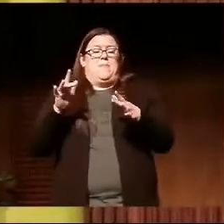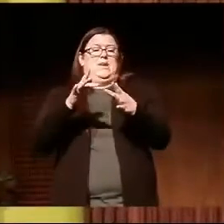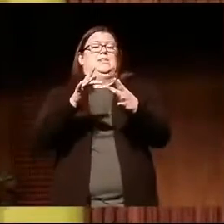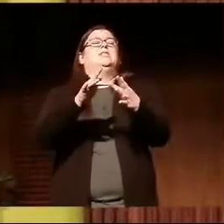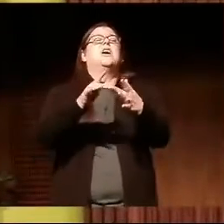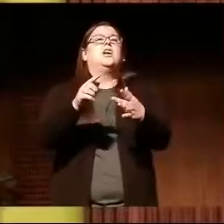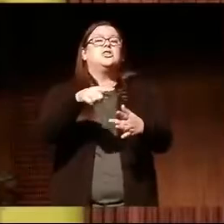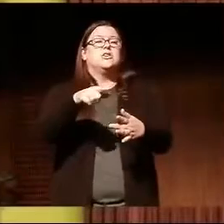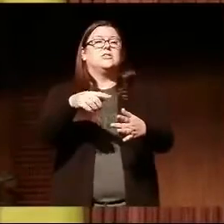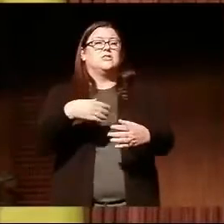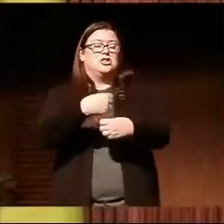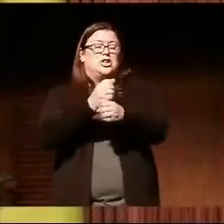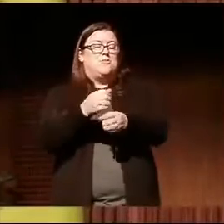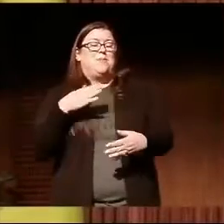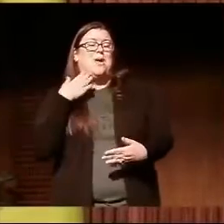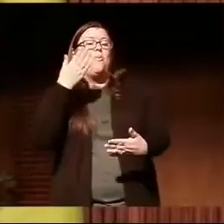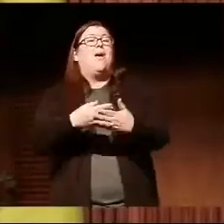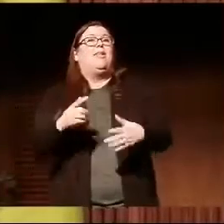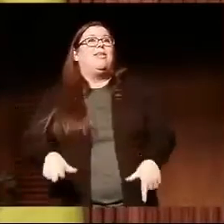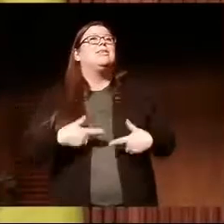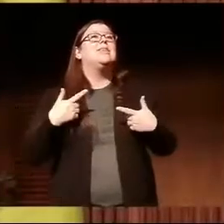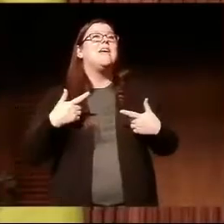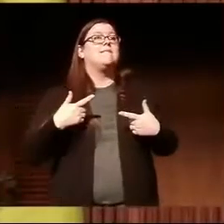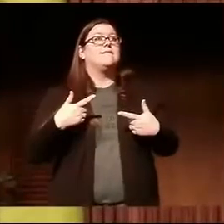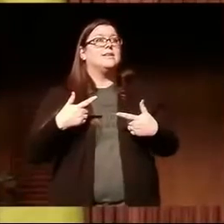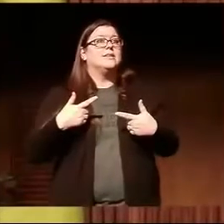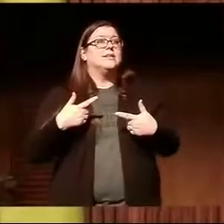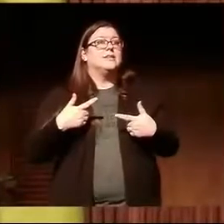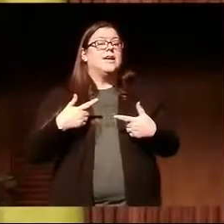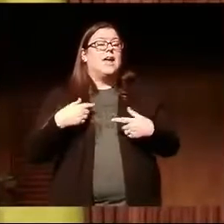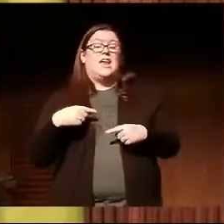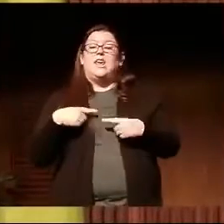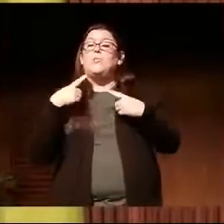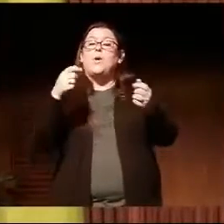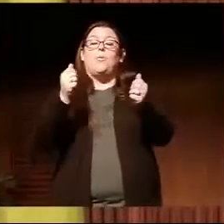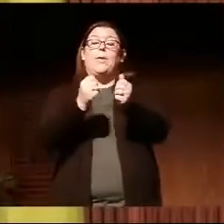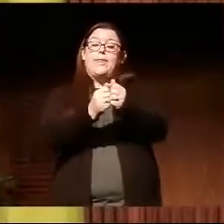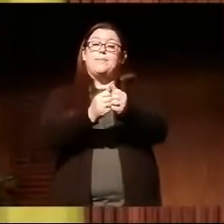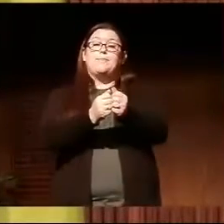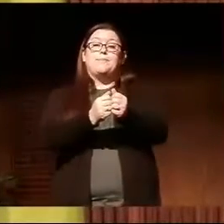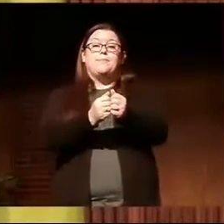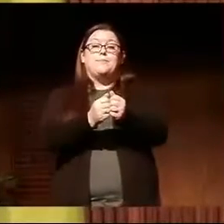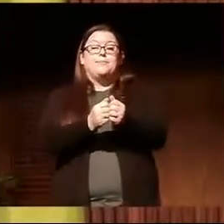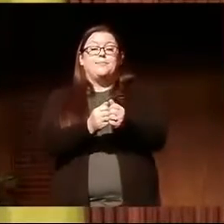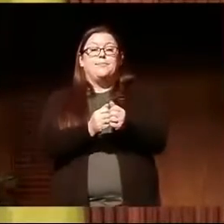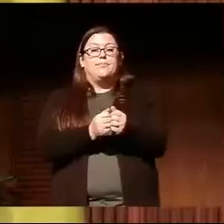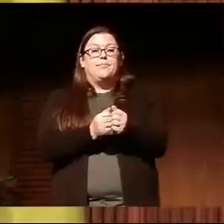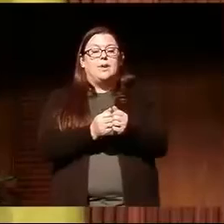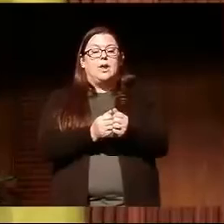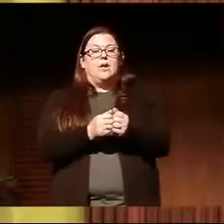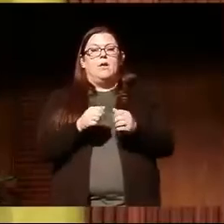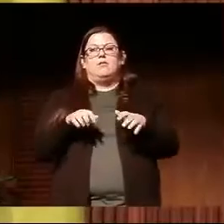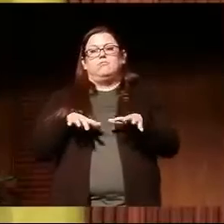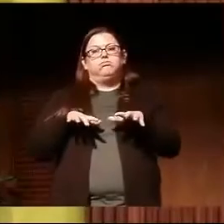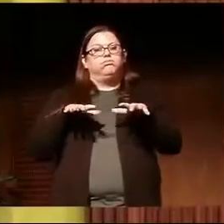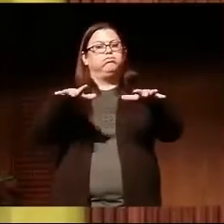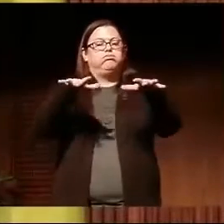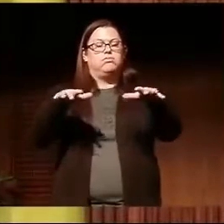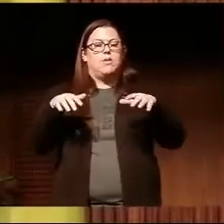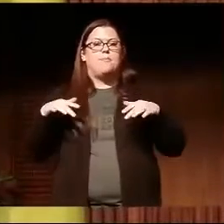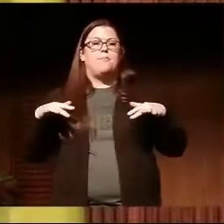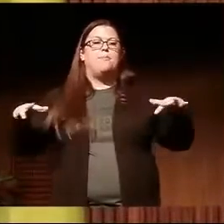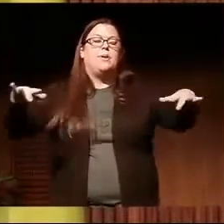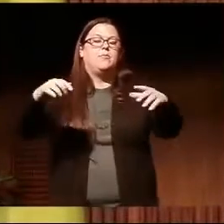she may be made well and live." And he went with him. And a great crowd followed him